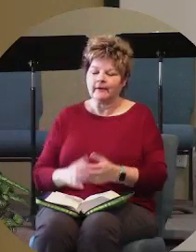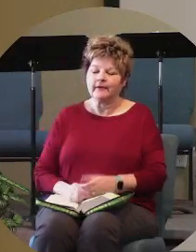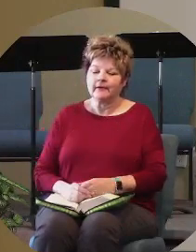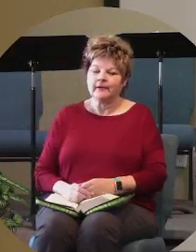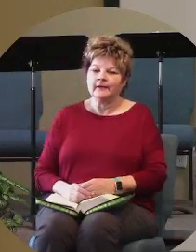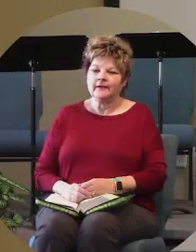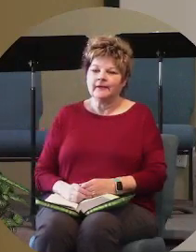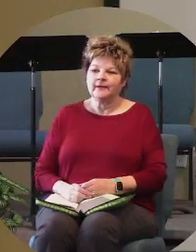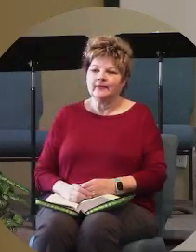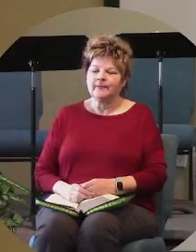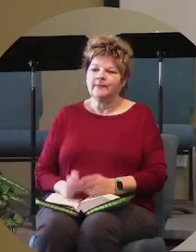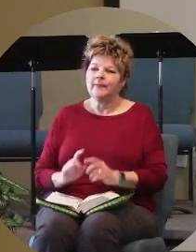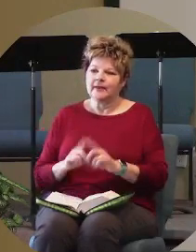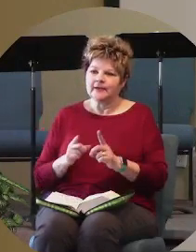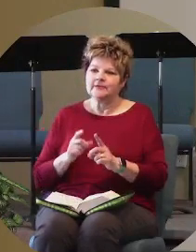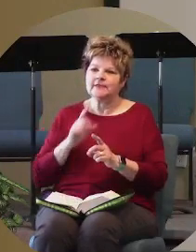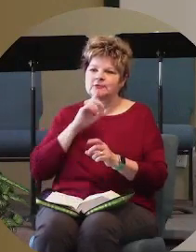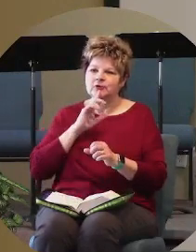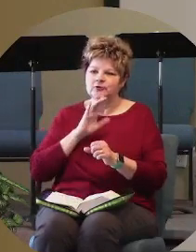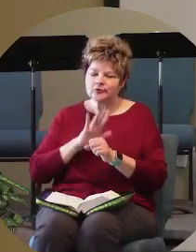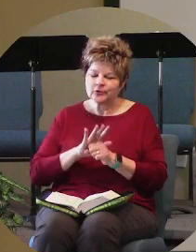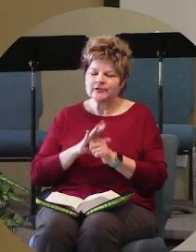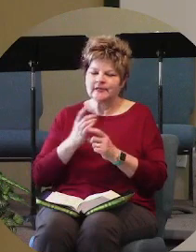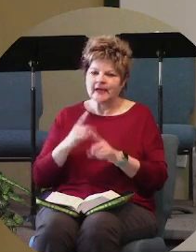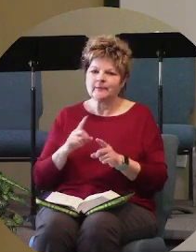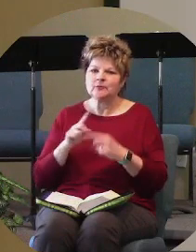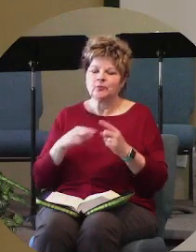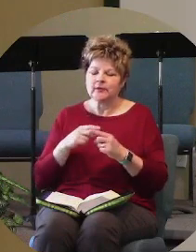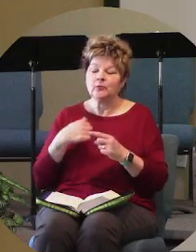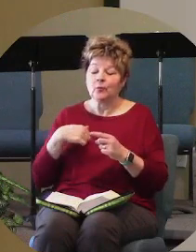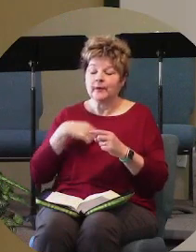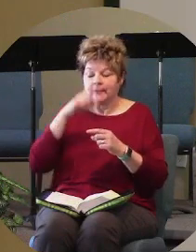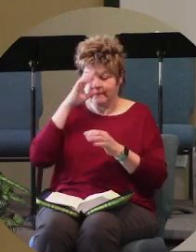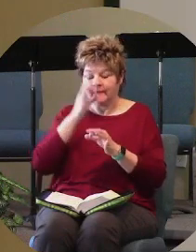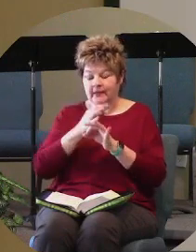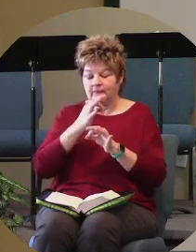are. But there's this assurance that comes when we're faithful,